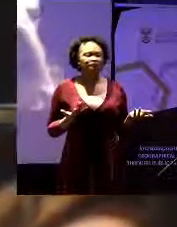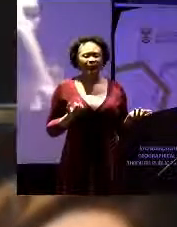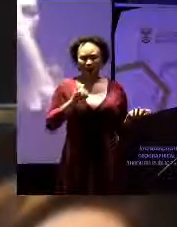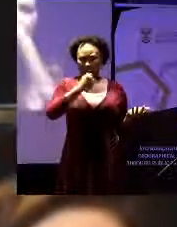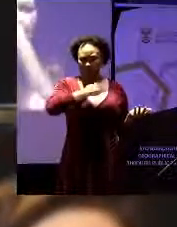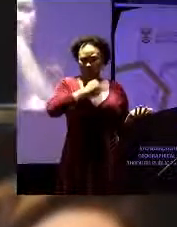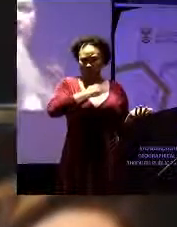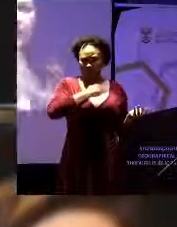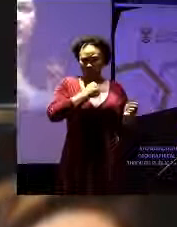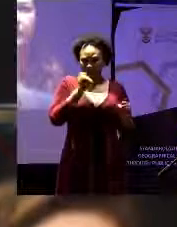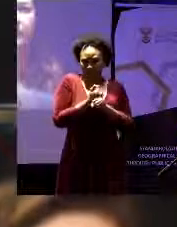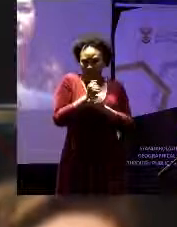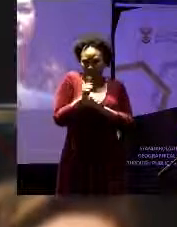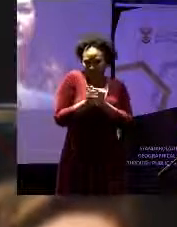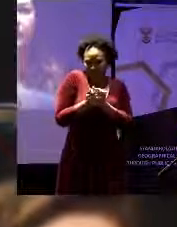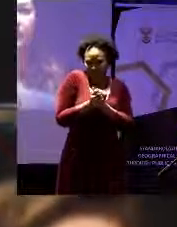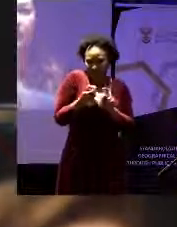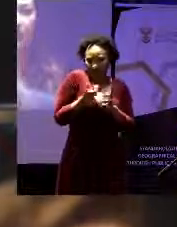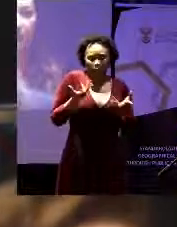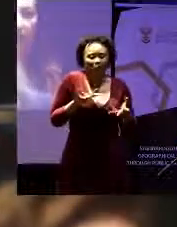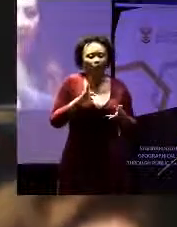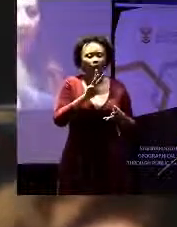colleague from the Western Cape,